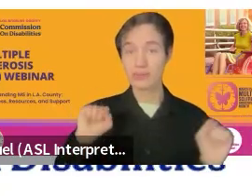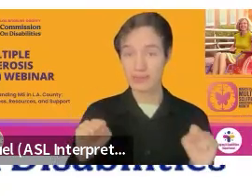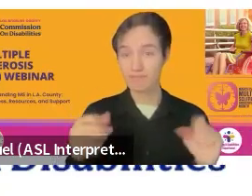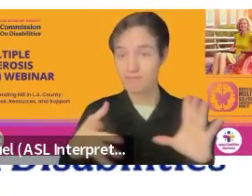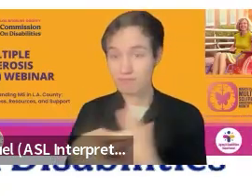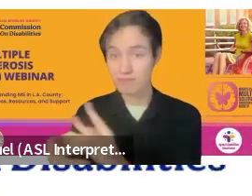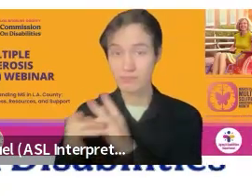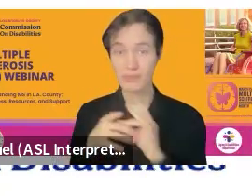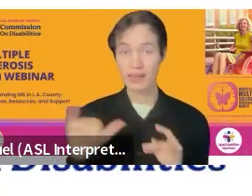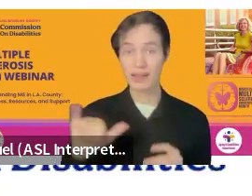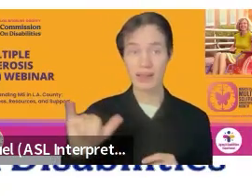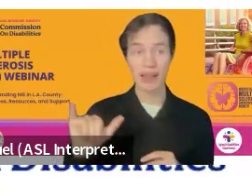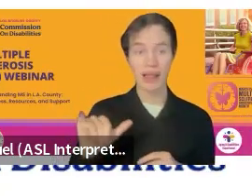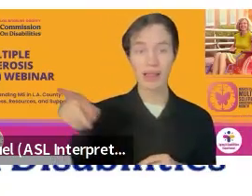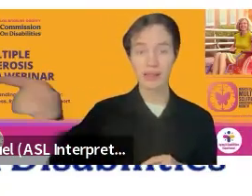in neurological care.